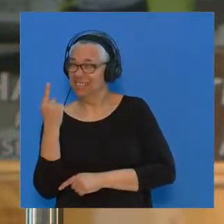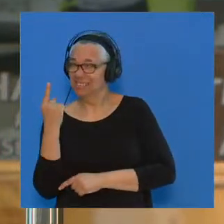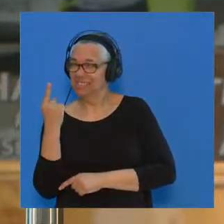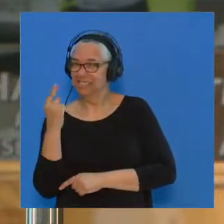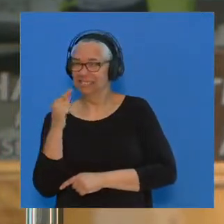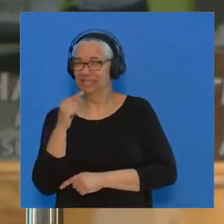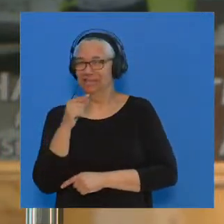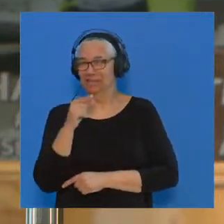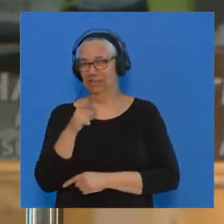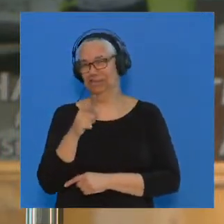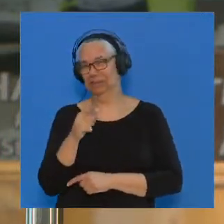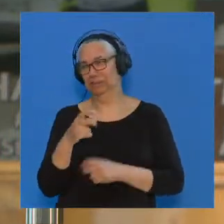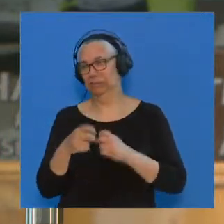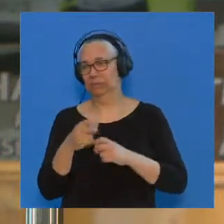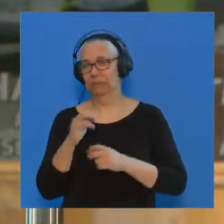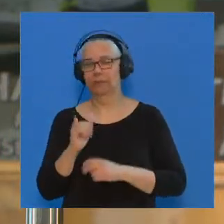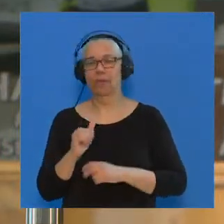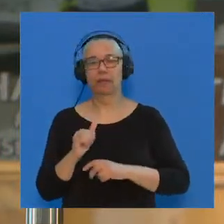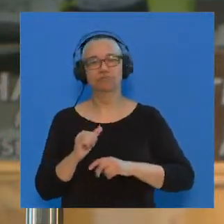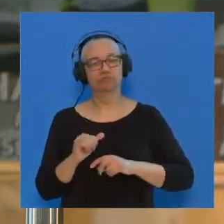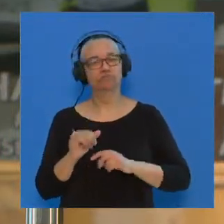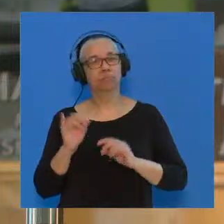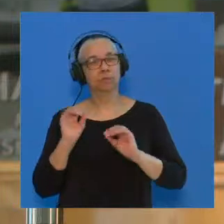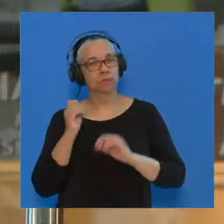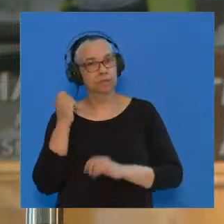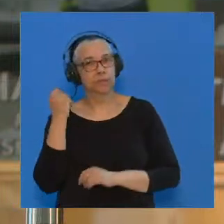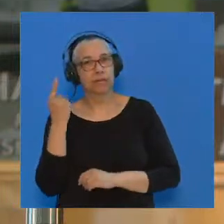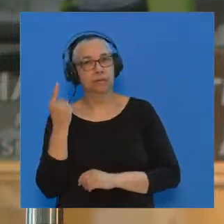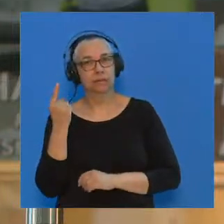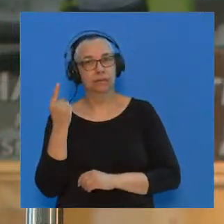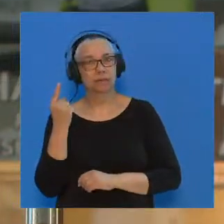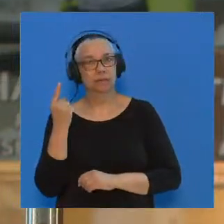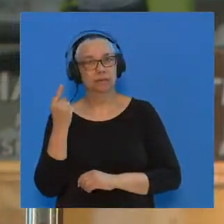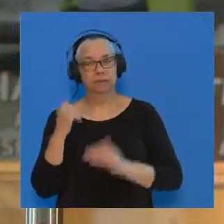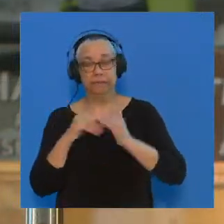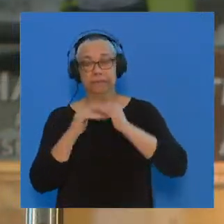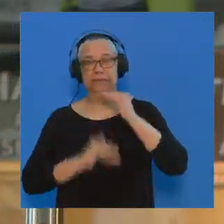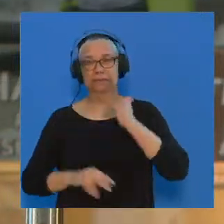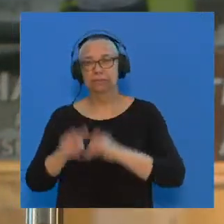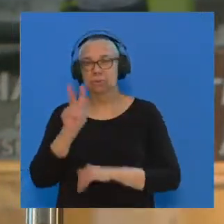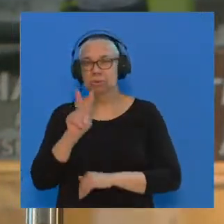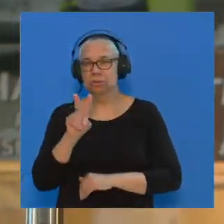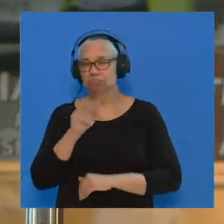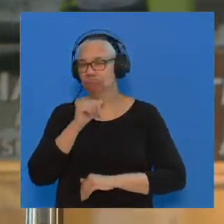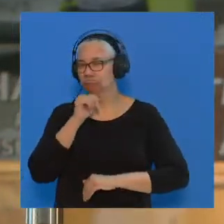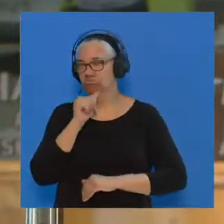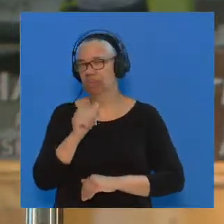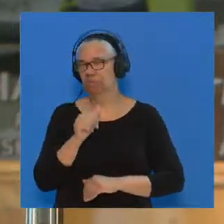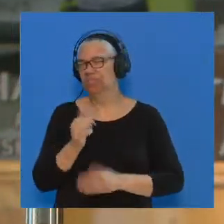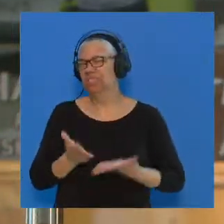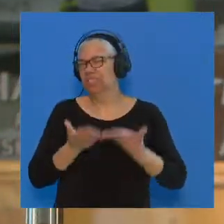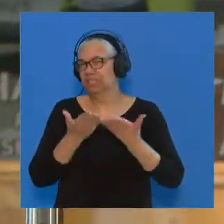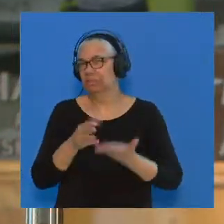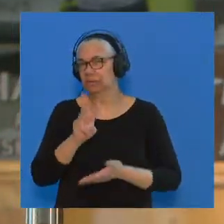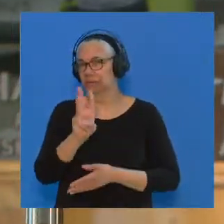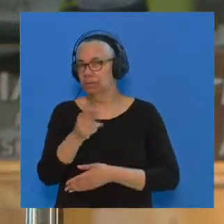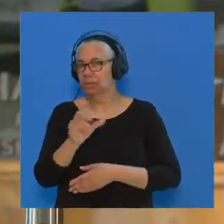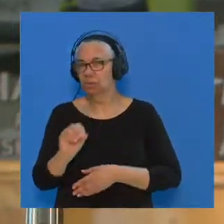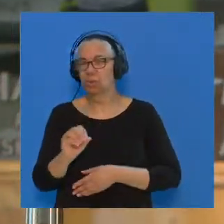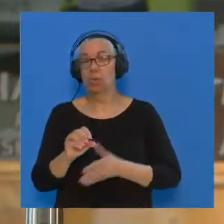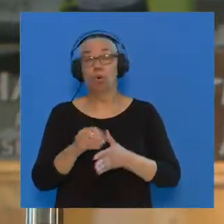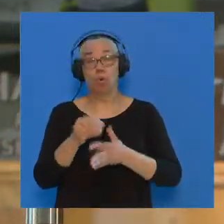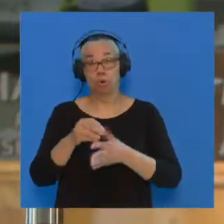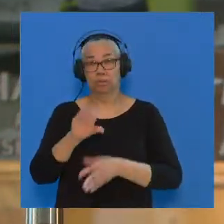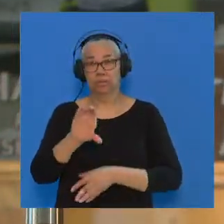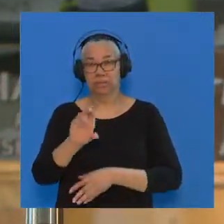have an issue about that, and that's great because clearly under 2 is not being recommended by World Health Organization or CDC.